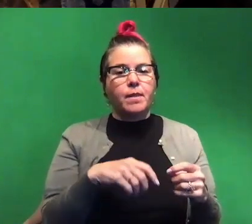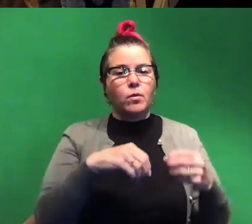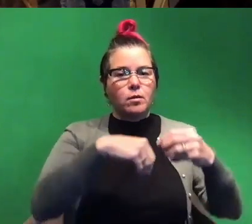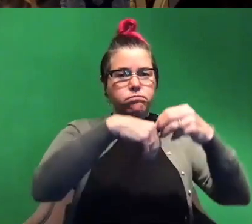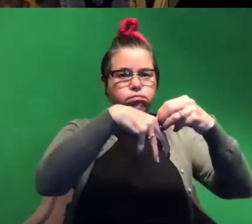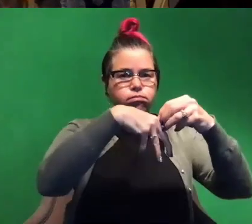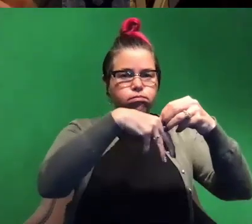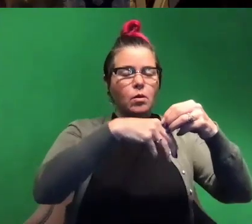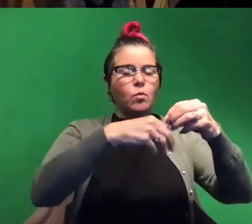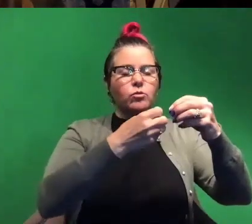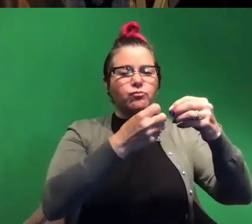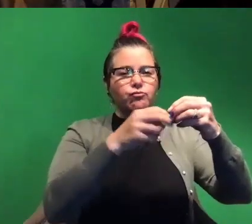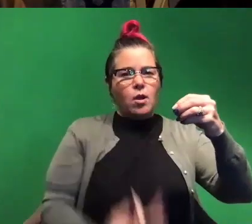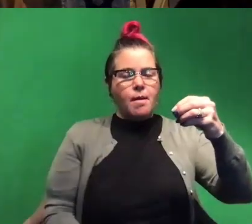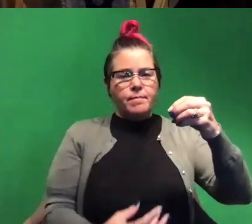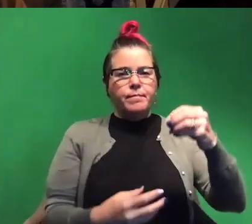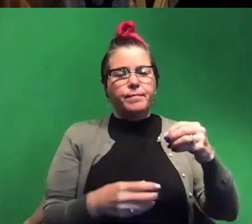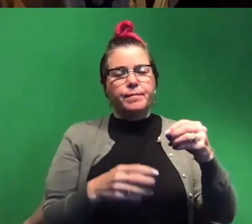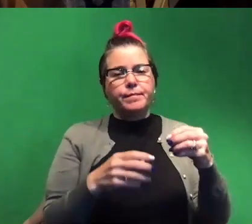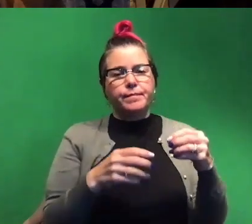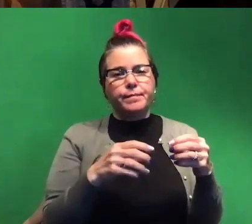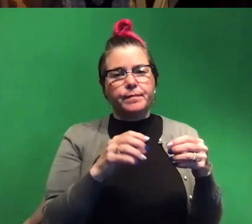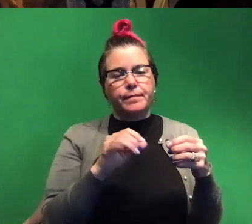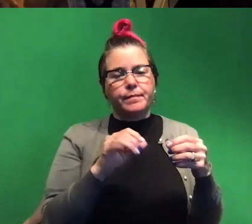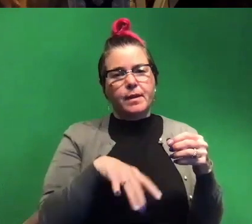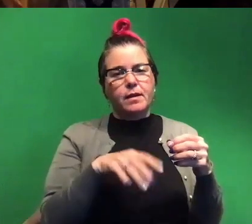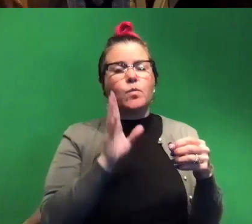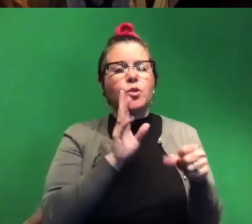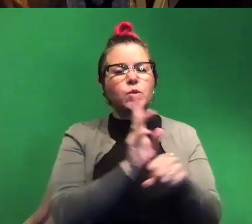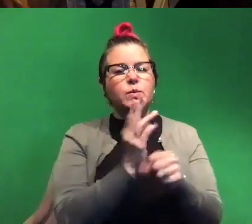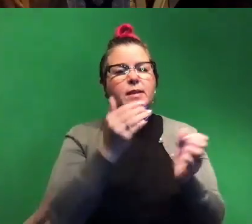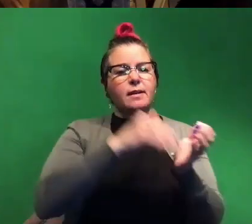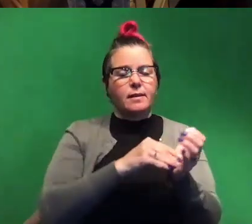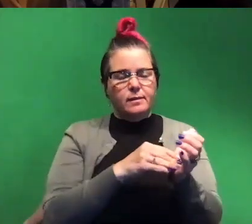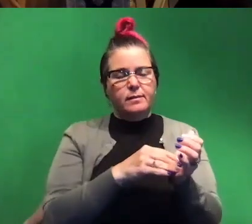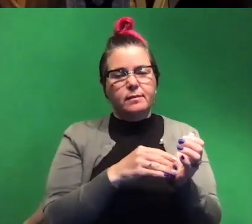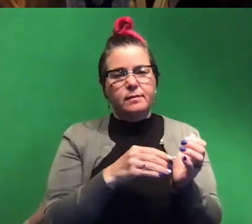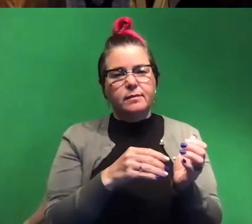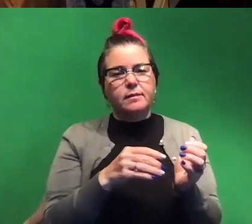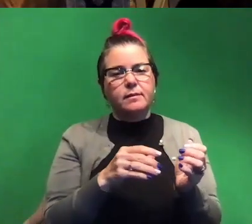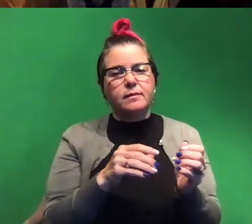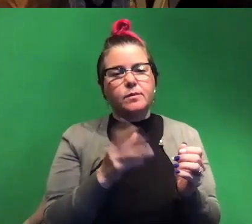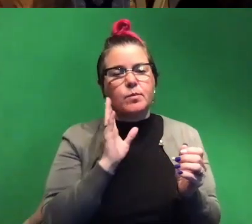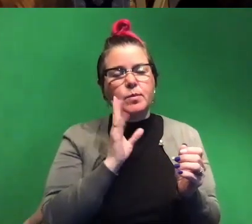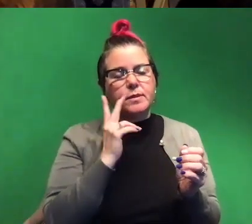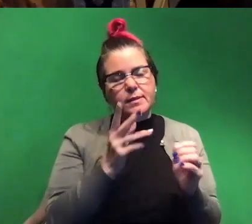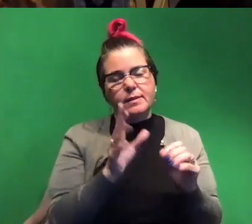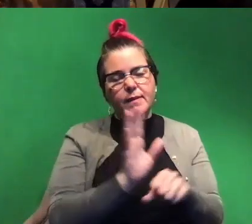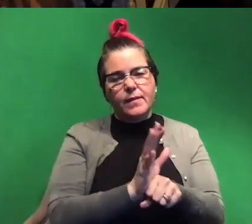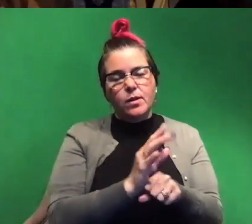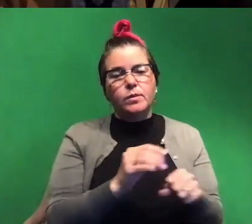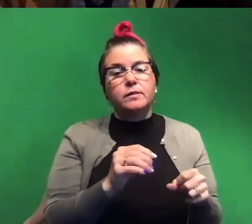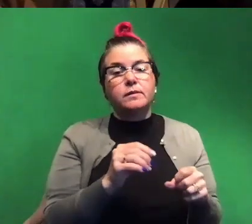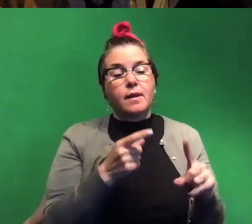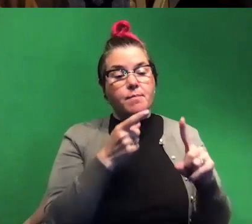the lower part, and that's the part that's going to be reused that you would see in the videos. And so at that point